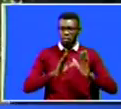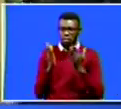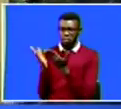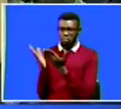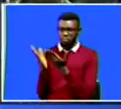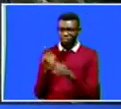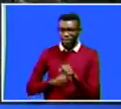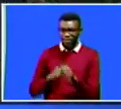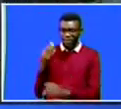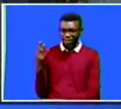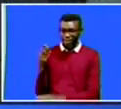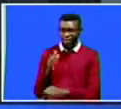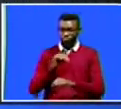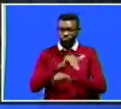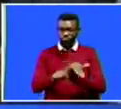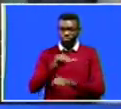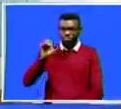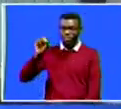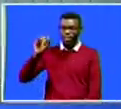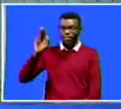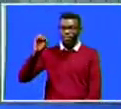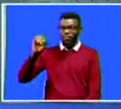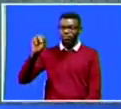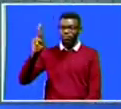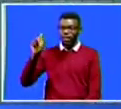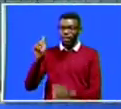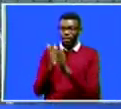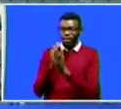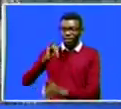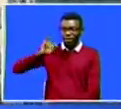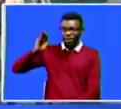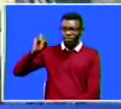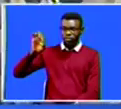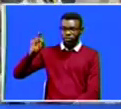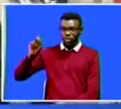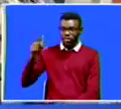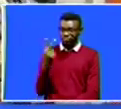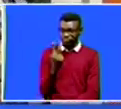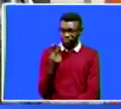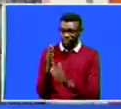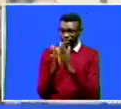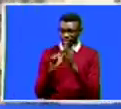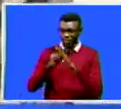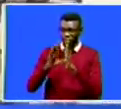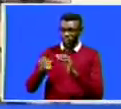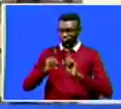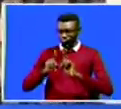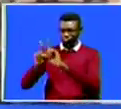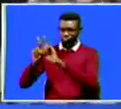At about 3 p.m., Irshad Sumra and Junet Mohammed and their lawyers show up at the NCIC